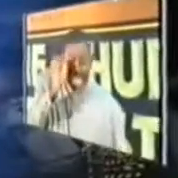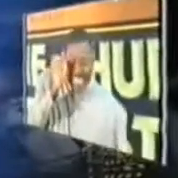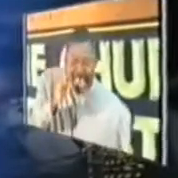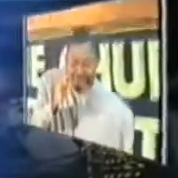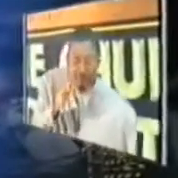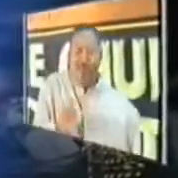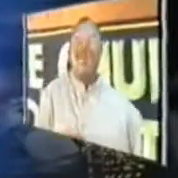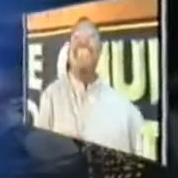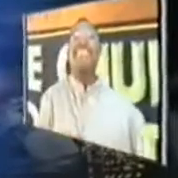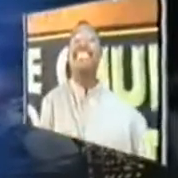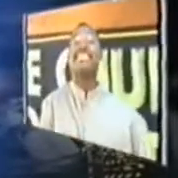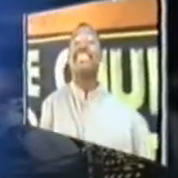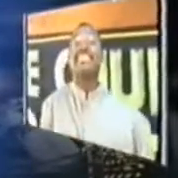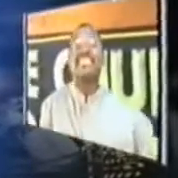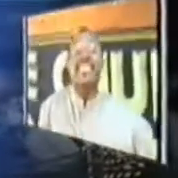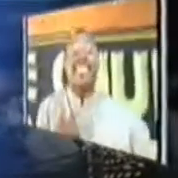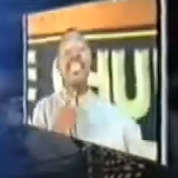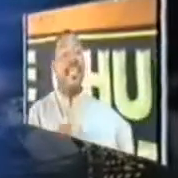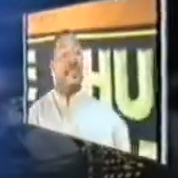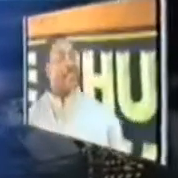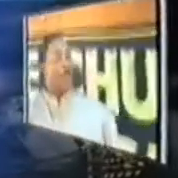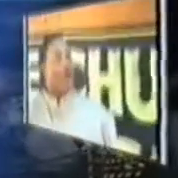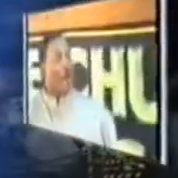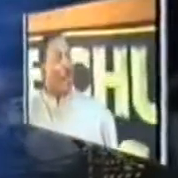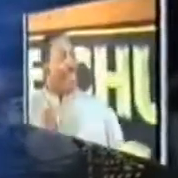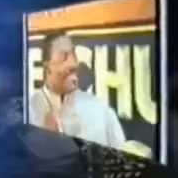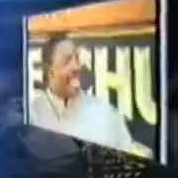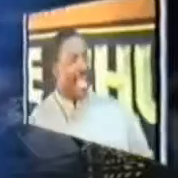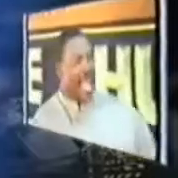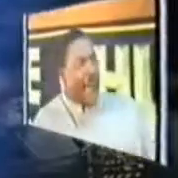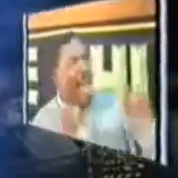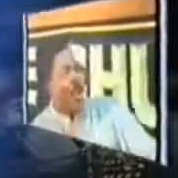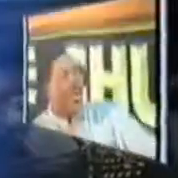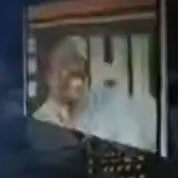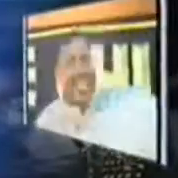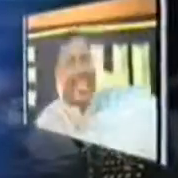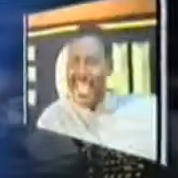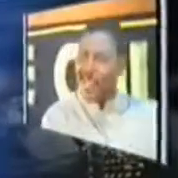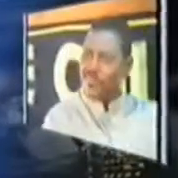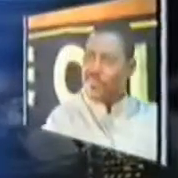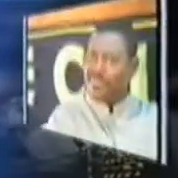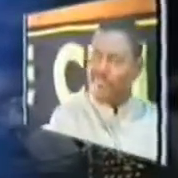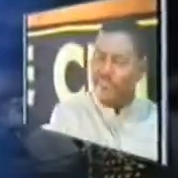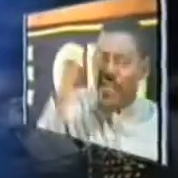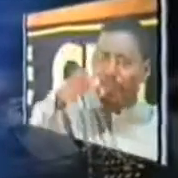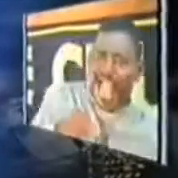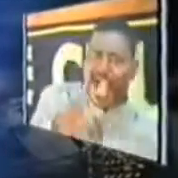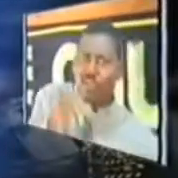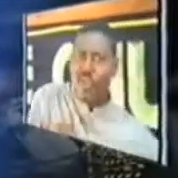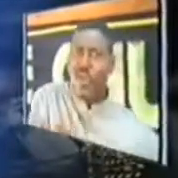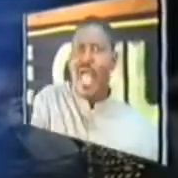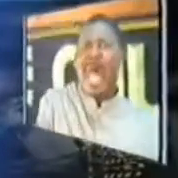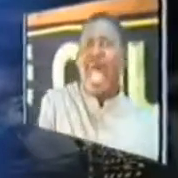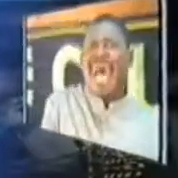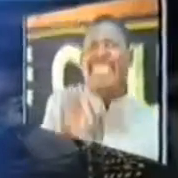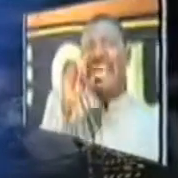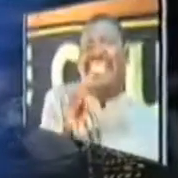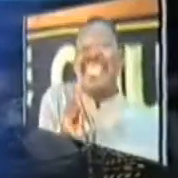once and again for my necessities. Jenie Paul said, "Ebra no what Thessalonica no." Philippi asore